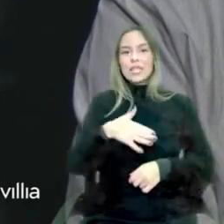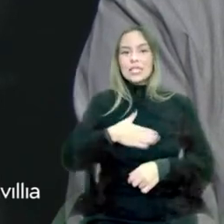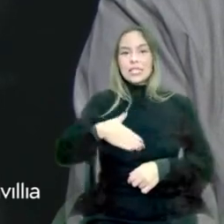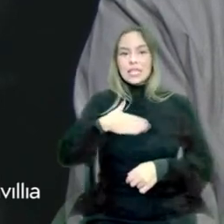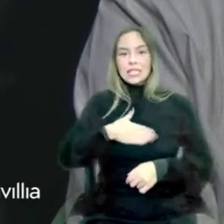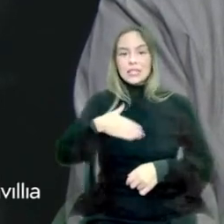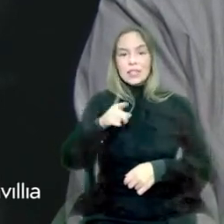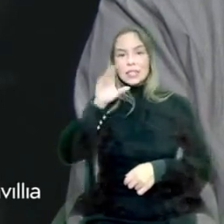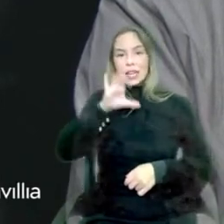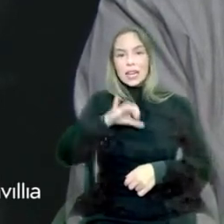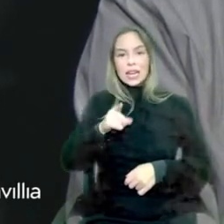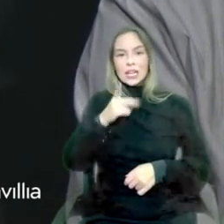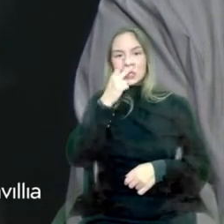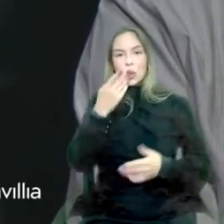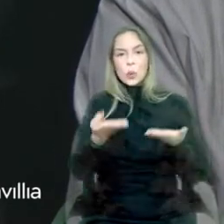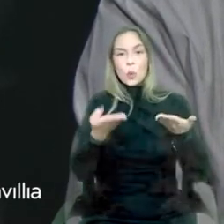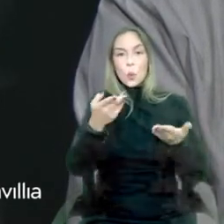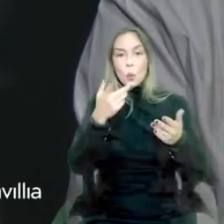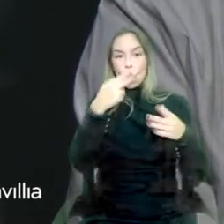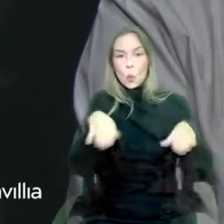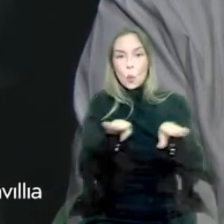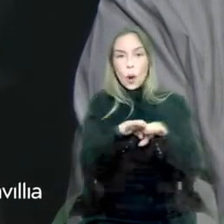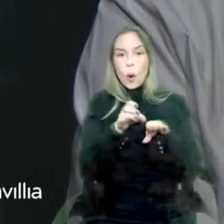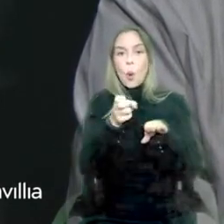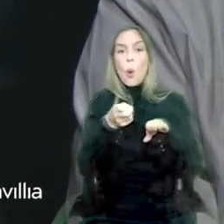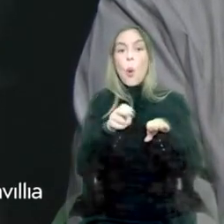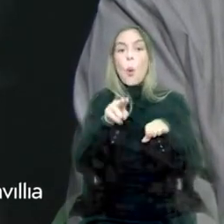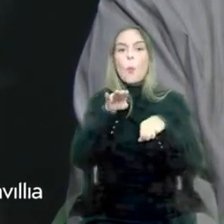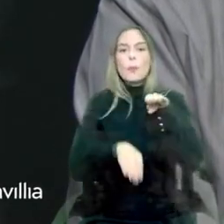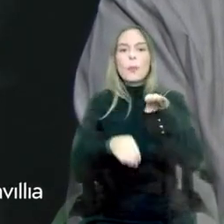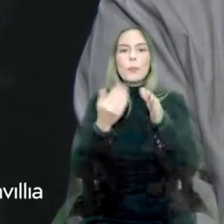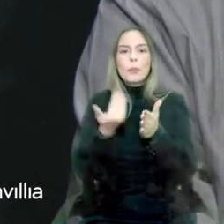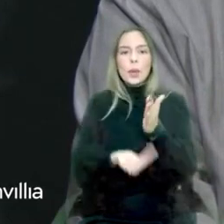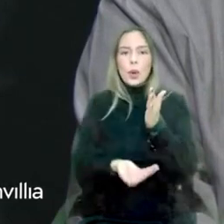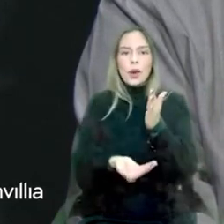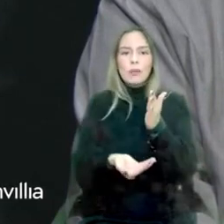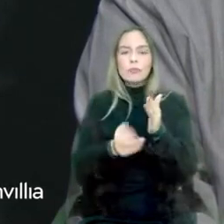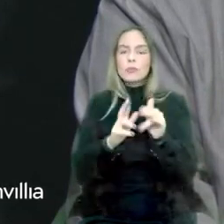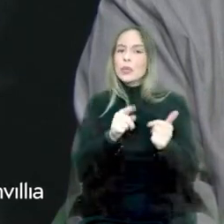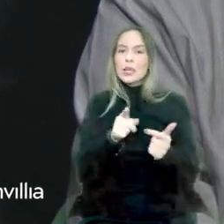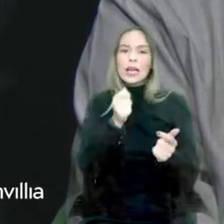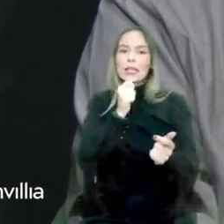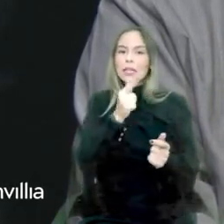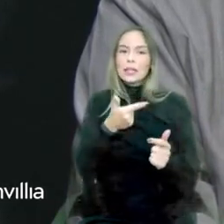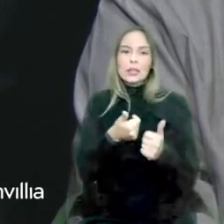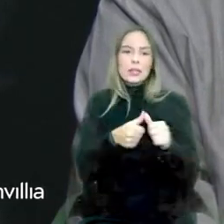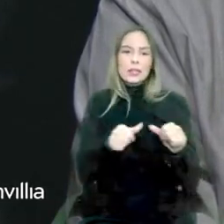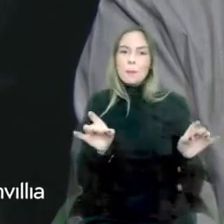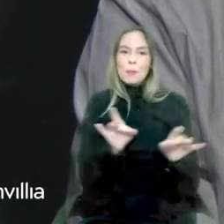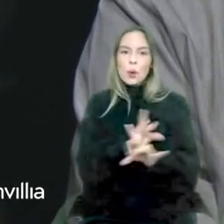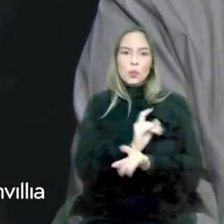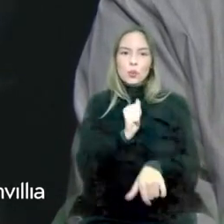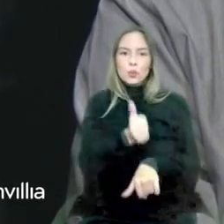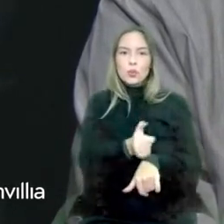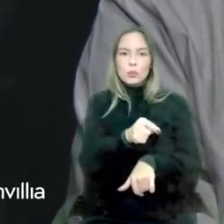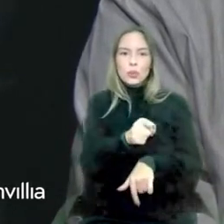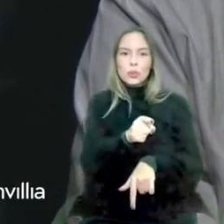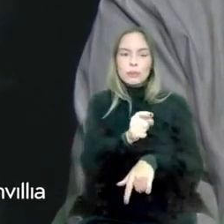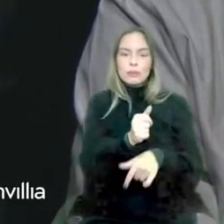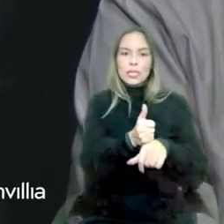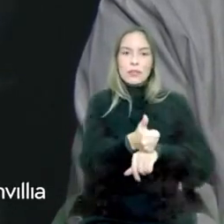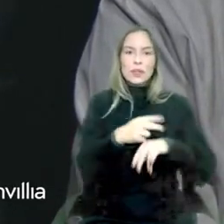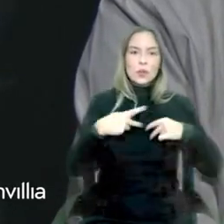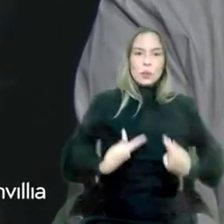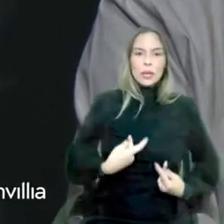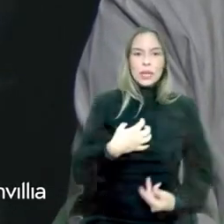worse, so we're still not ready to deliver the services we want to render in a humanized way, the way it should be without human